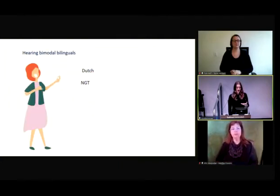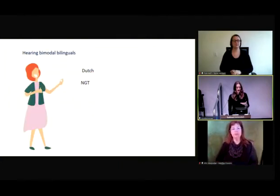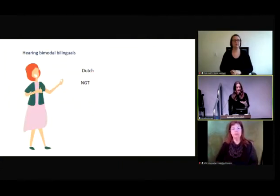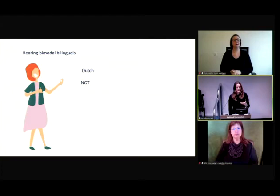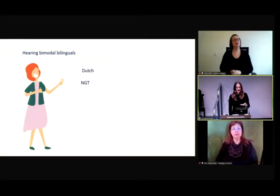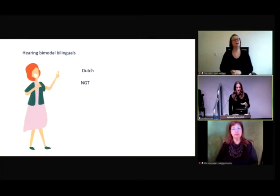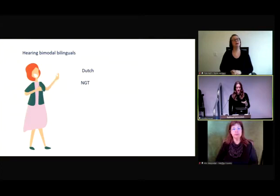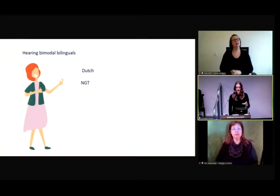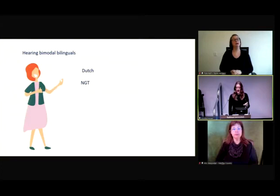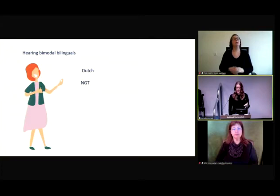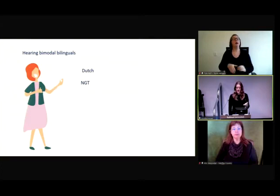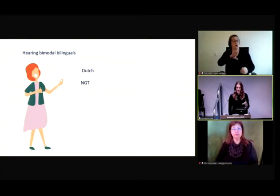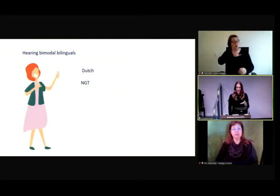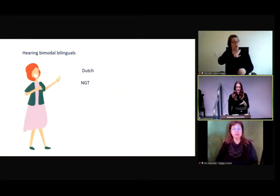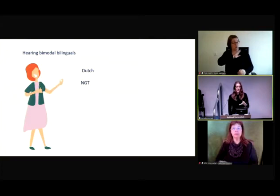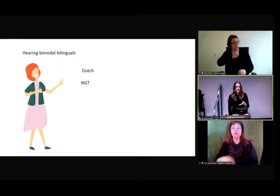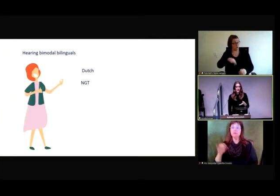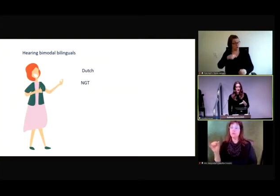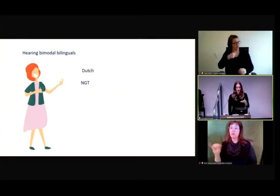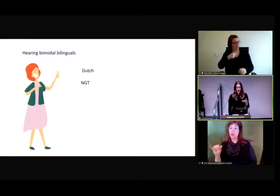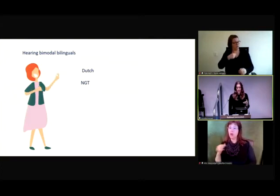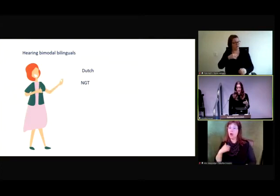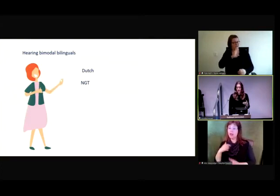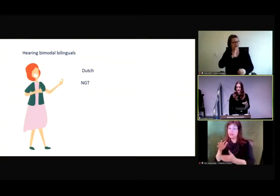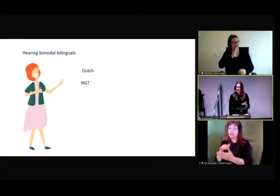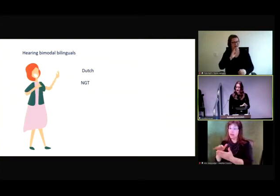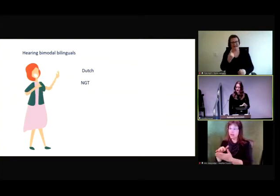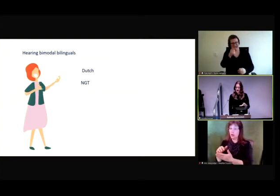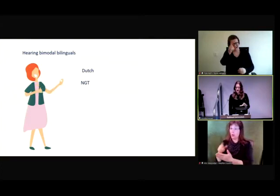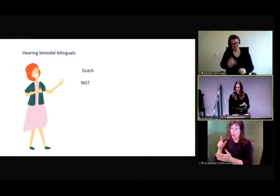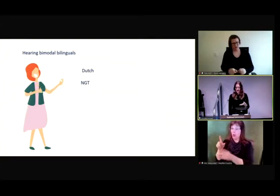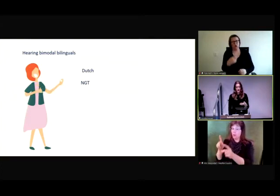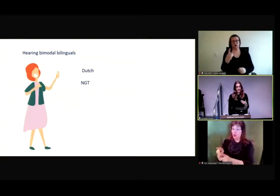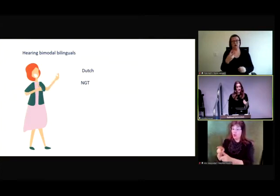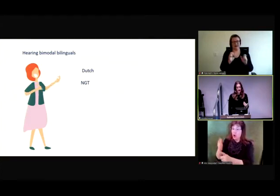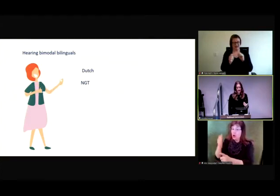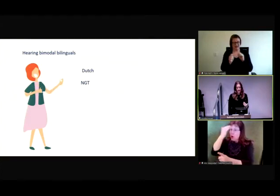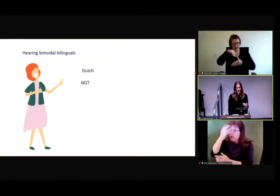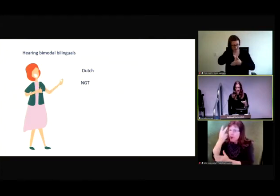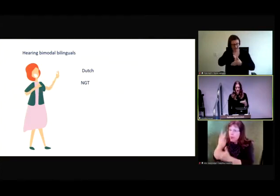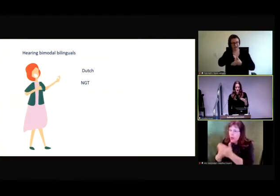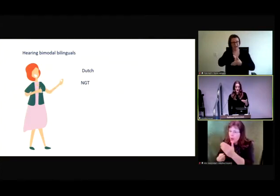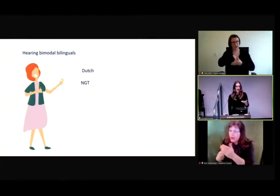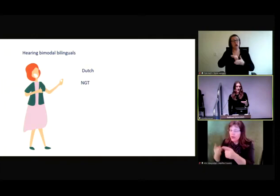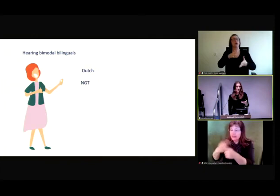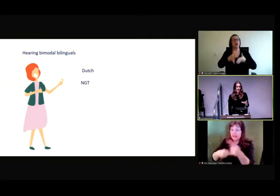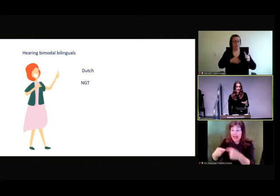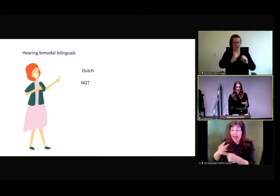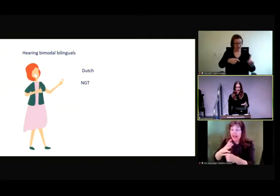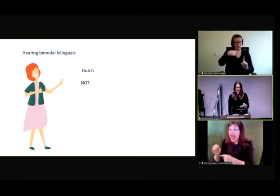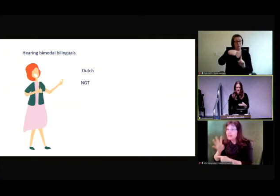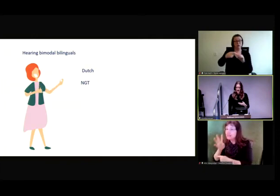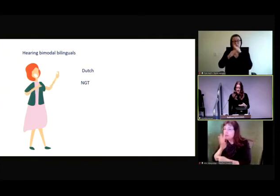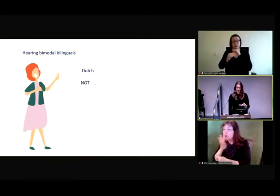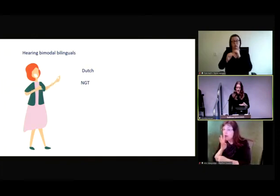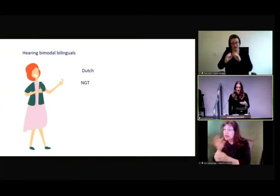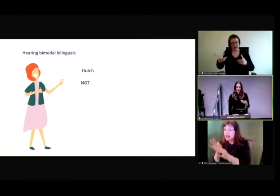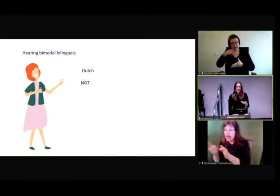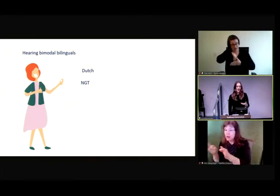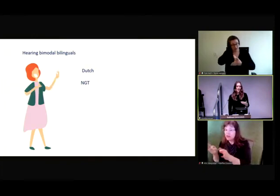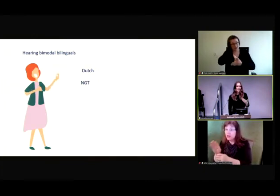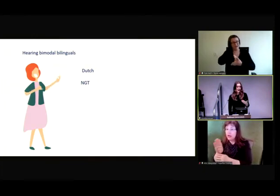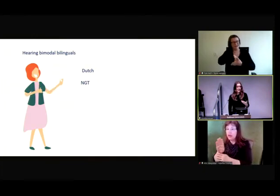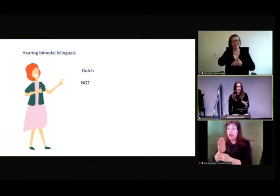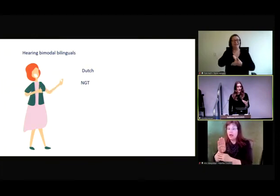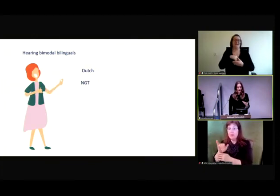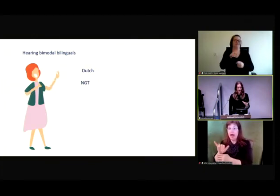In addition, I studied what happens if one person knows 2 different languages, such as a sign language and a spoken language. These